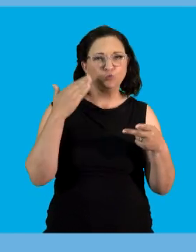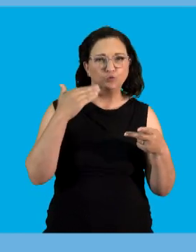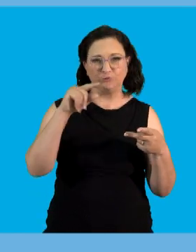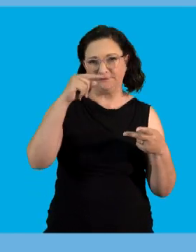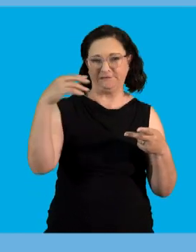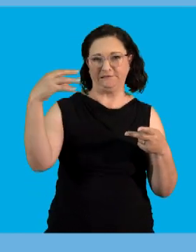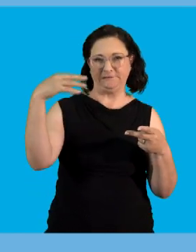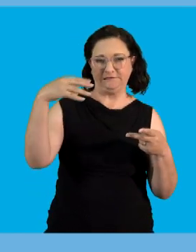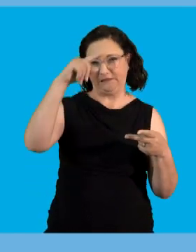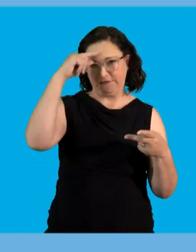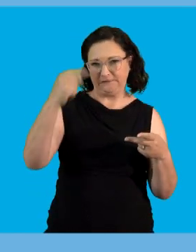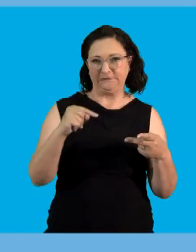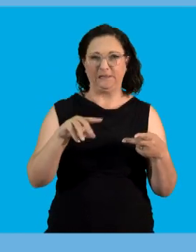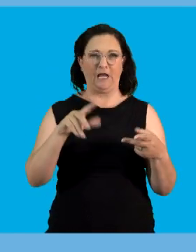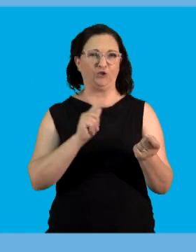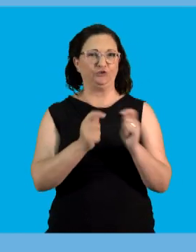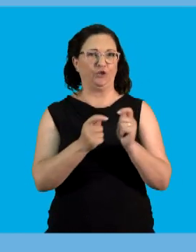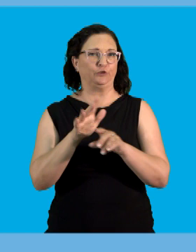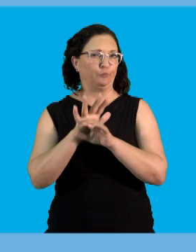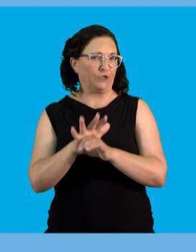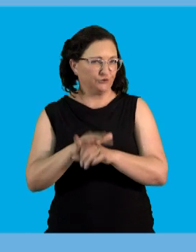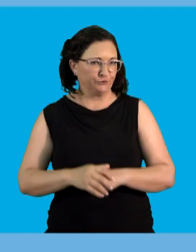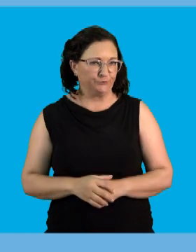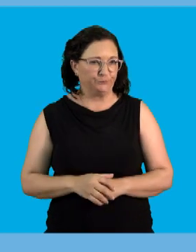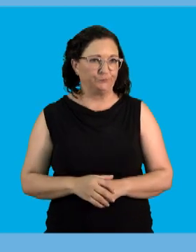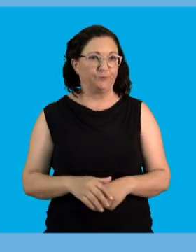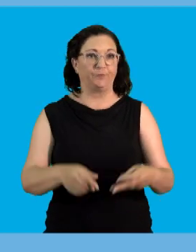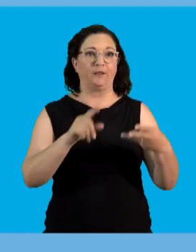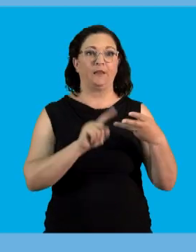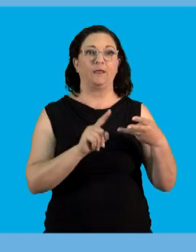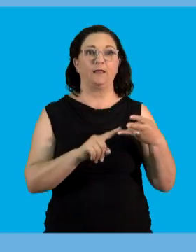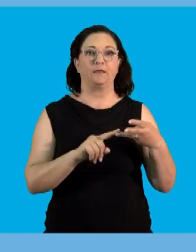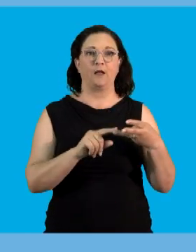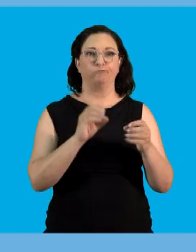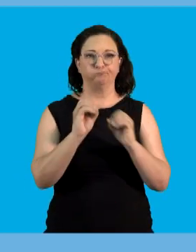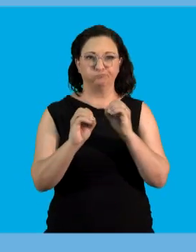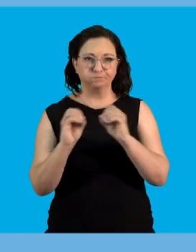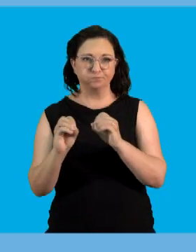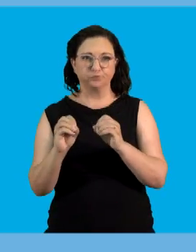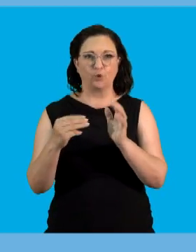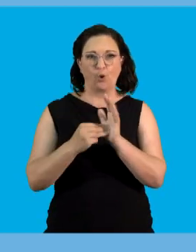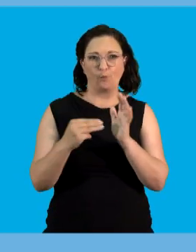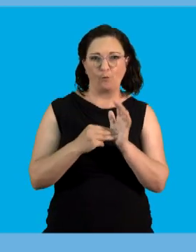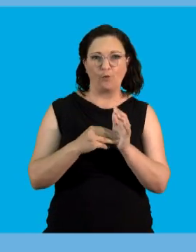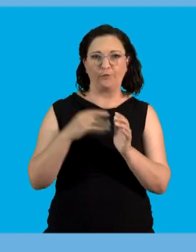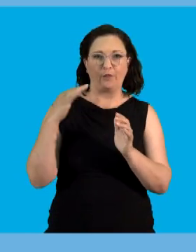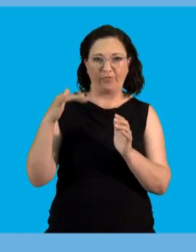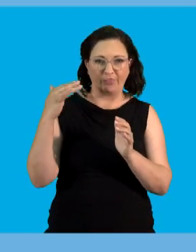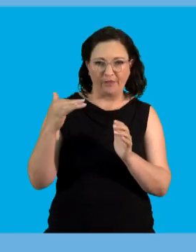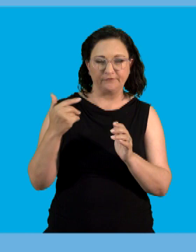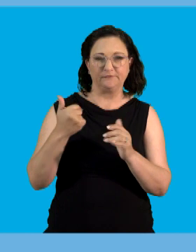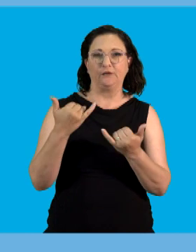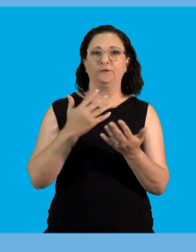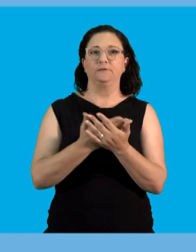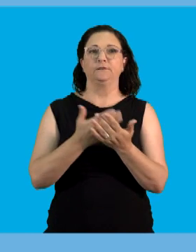and heating a gas changes its pressure. And then lastly, you need to be able to explain using the particle model theory the